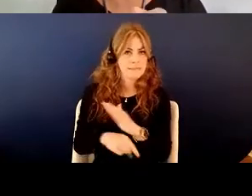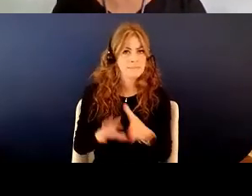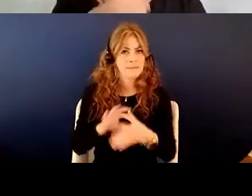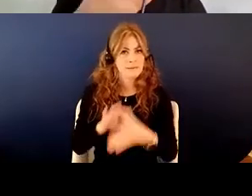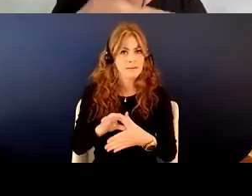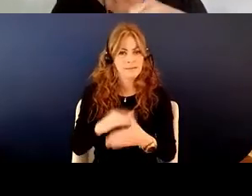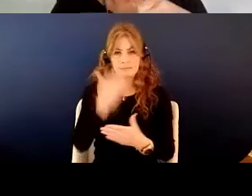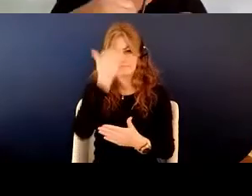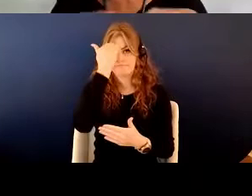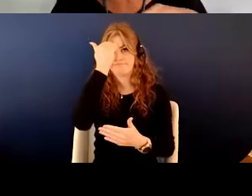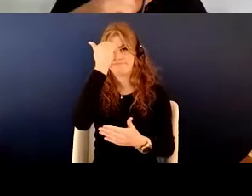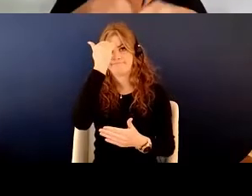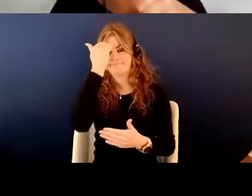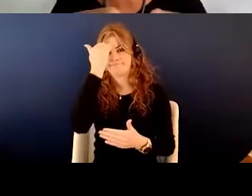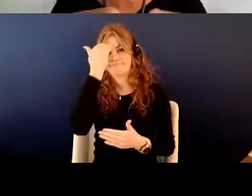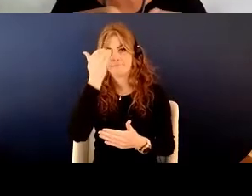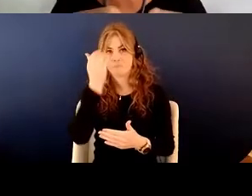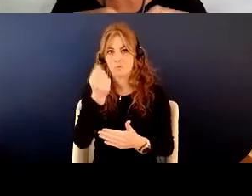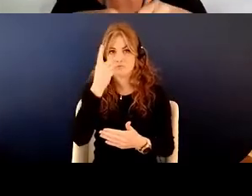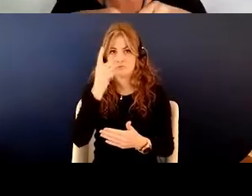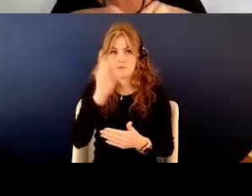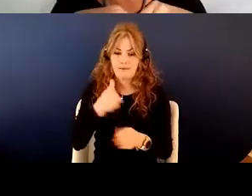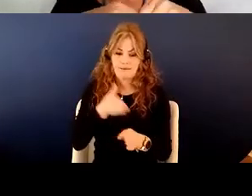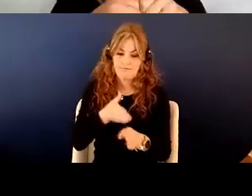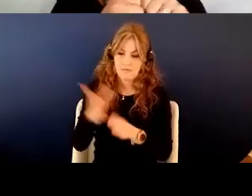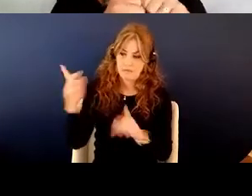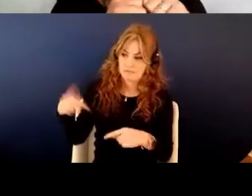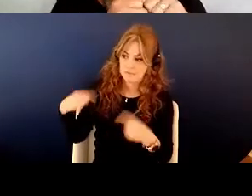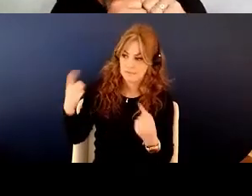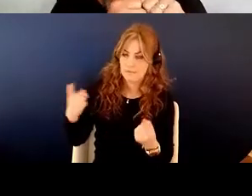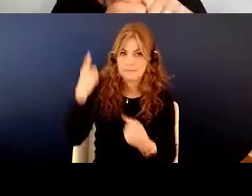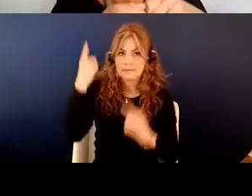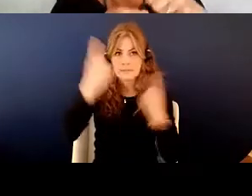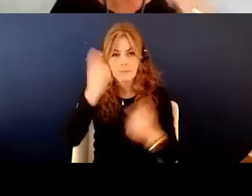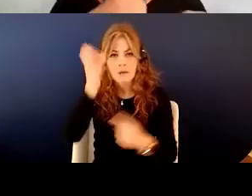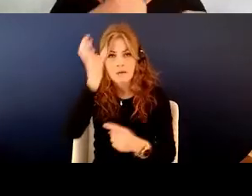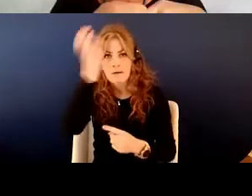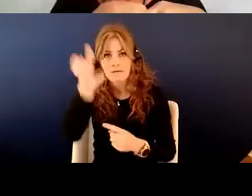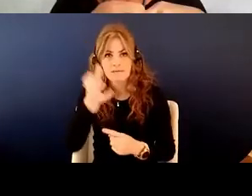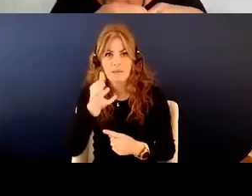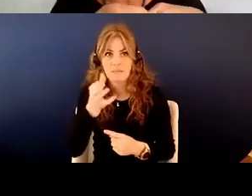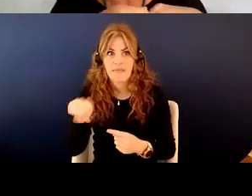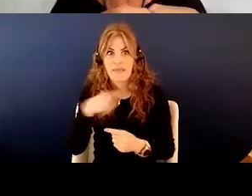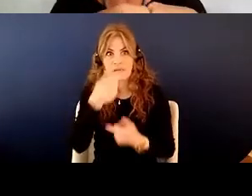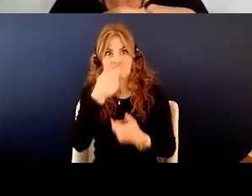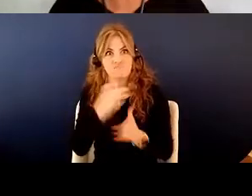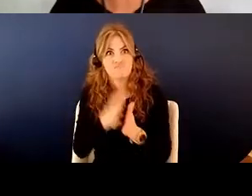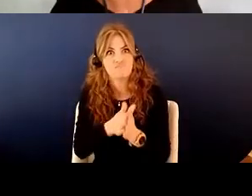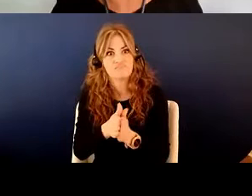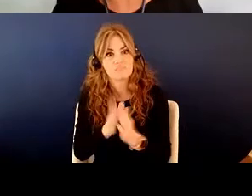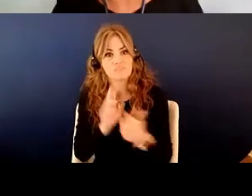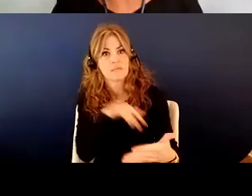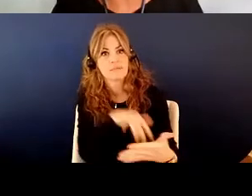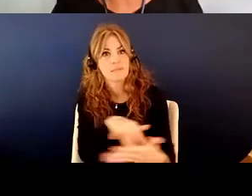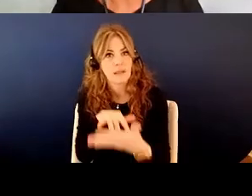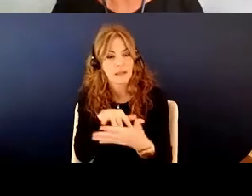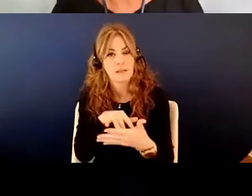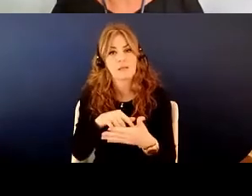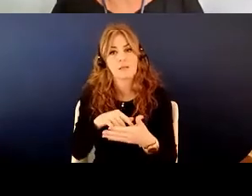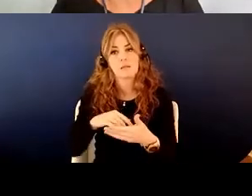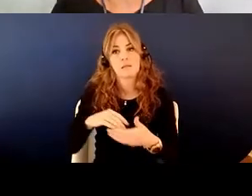understand how the field has been thinking about these concepts of interest. So for example, in the